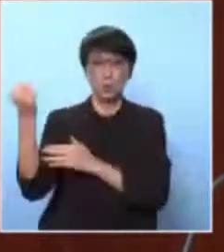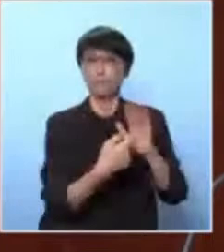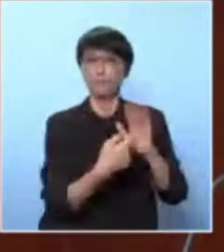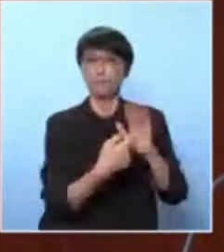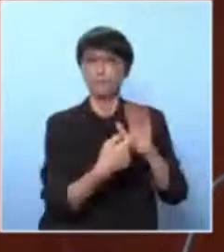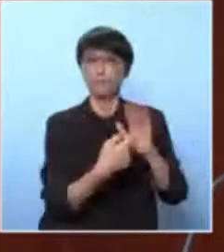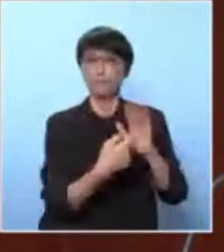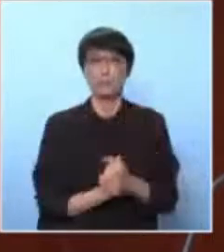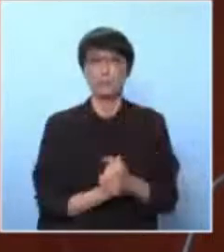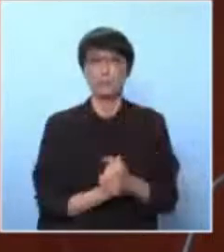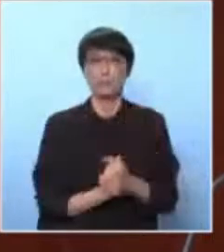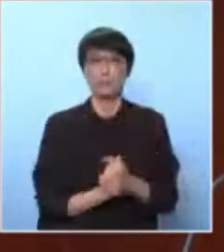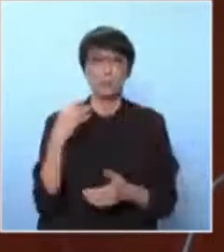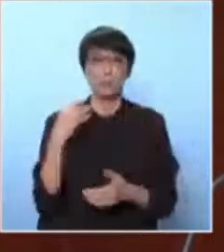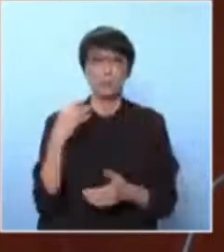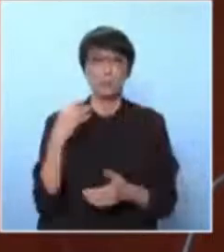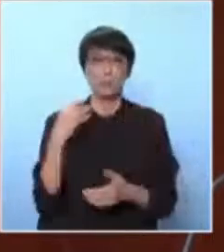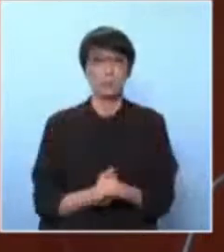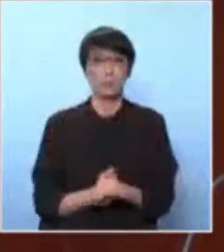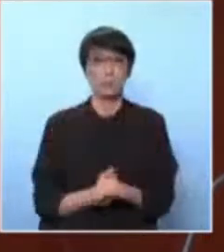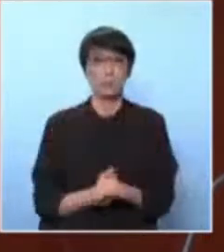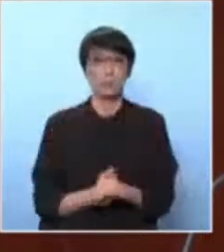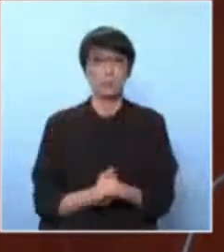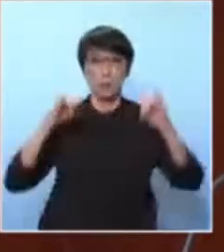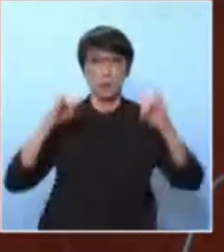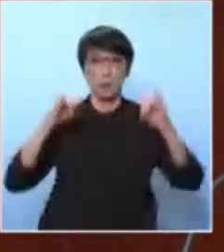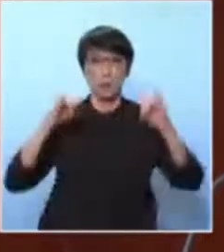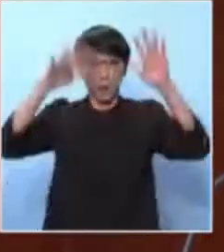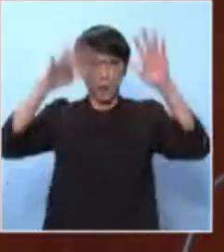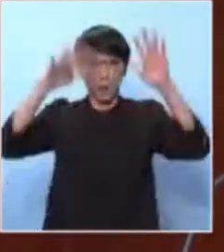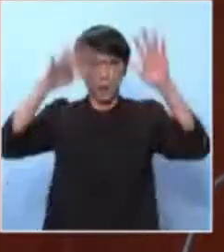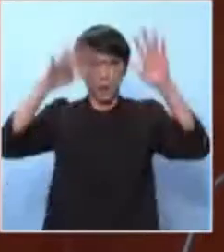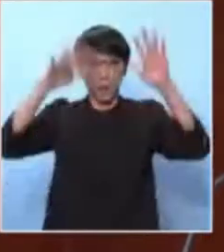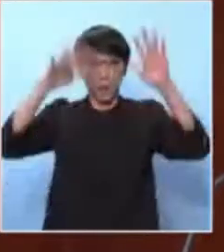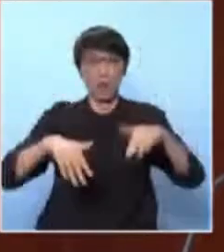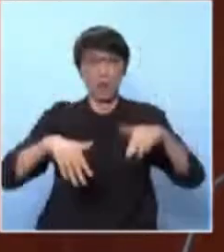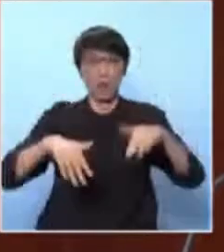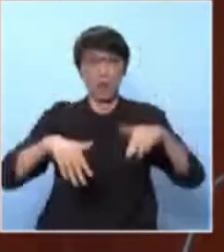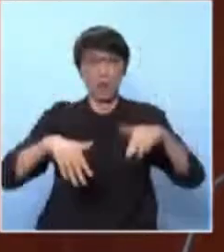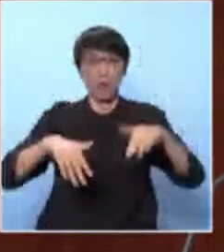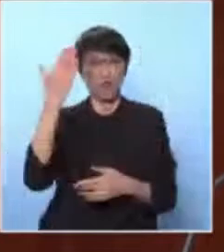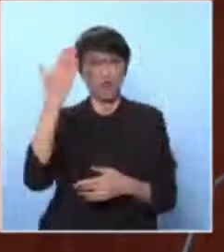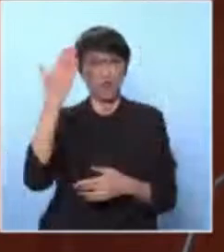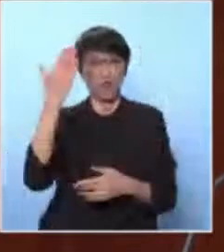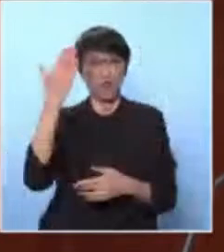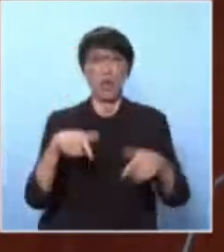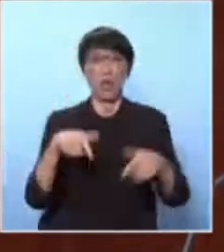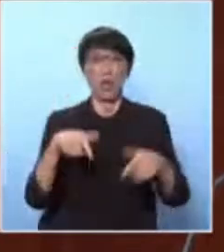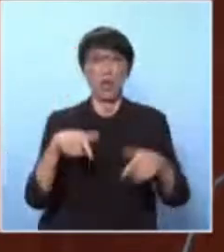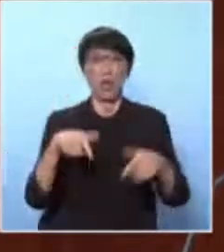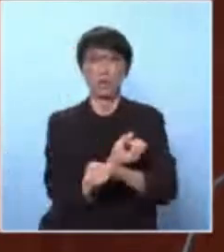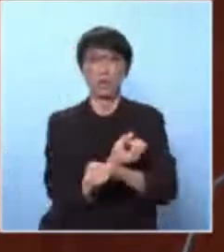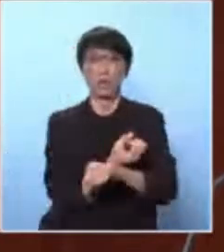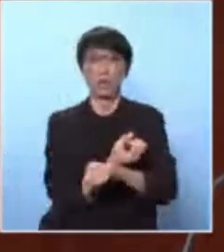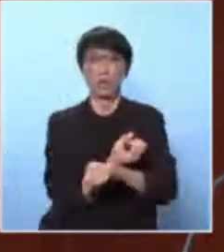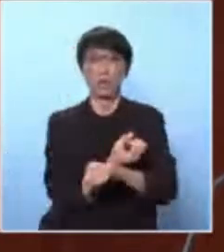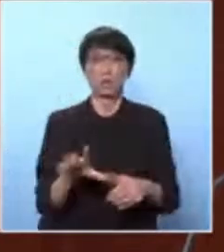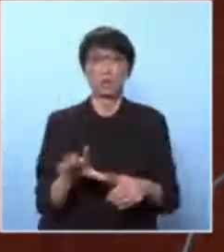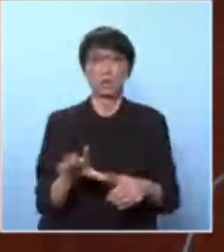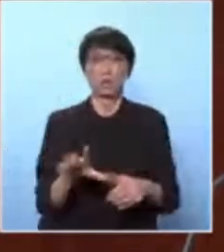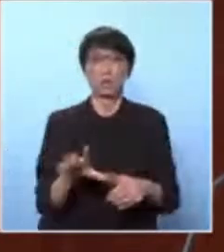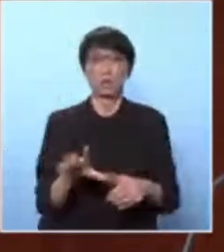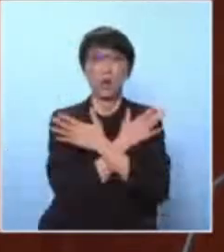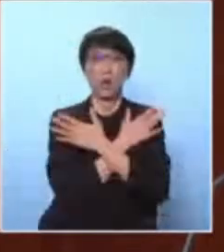super typhoon and torrential rain, in which the care teams in the Southern and Xunwan districts promptly assisted the residents